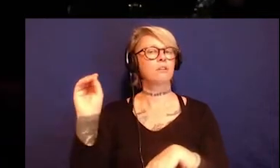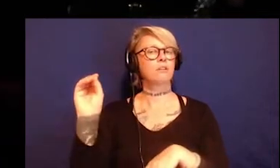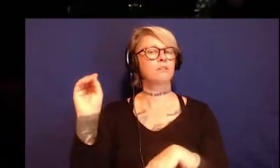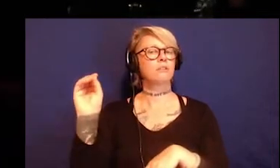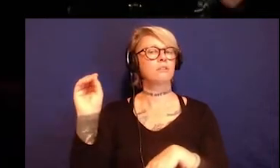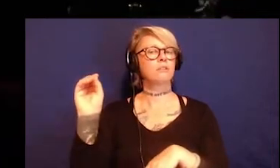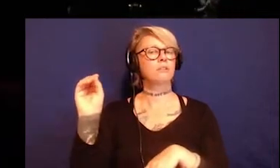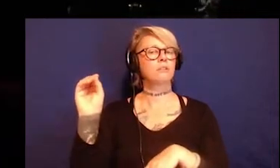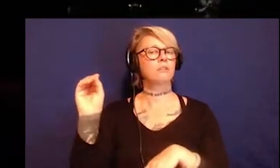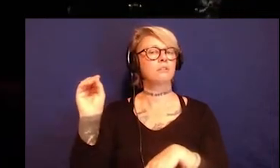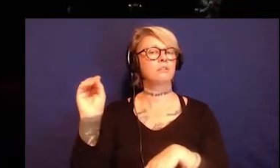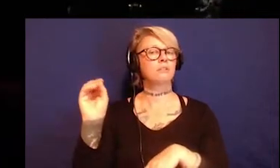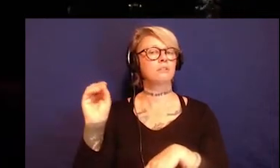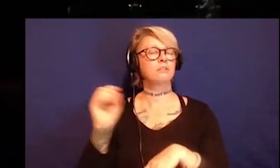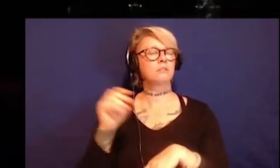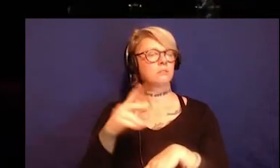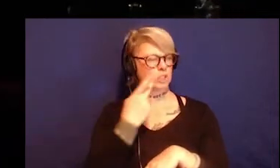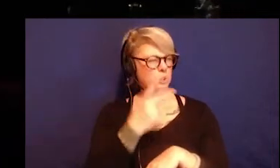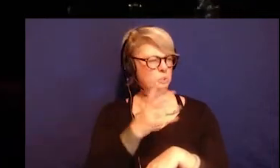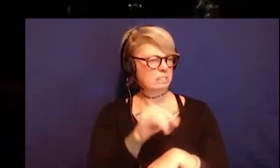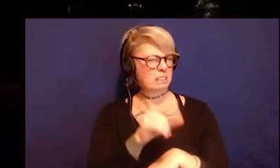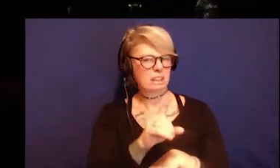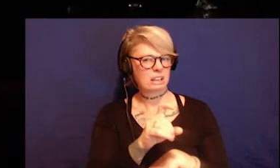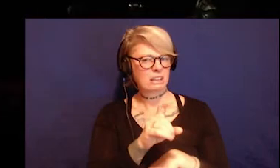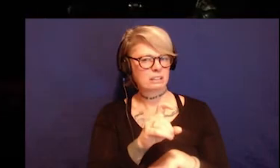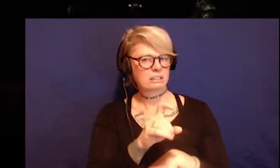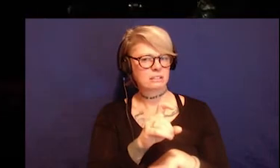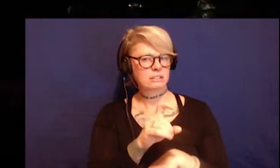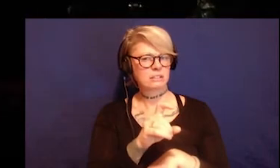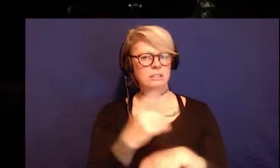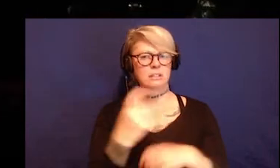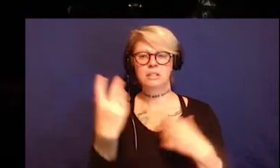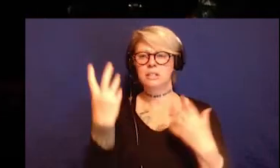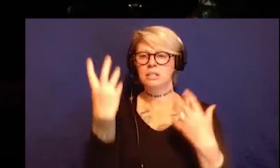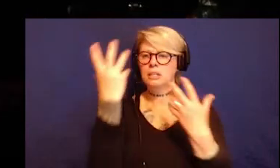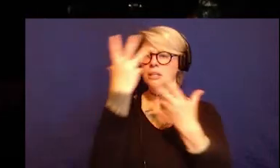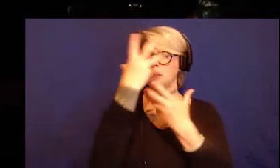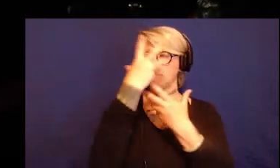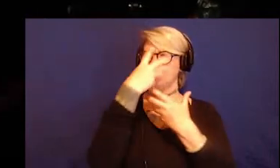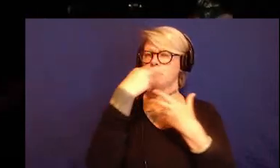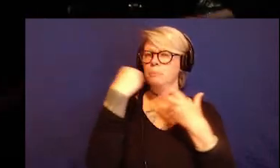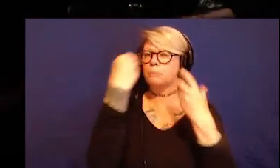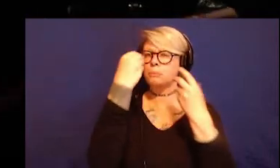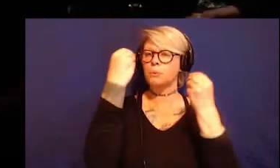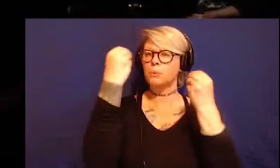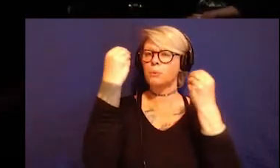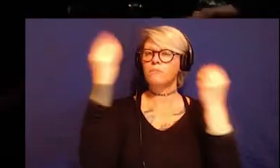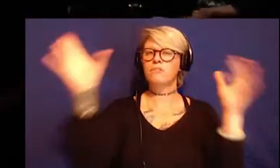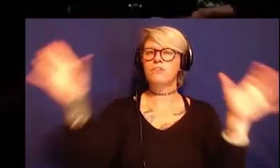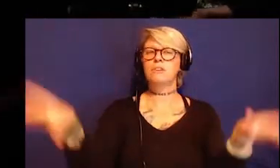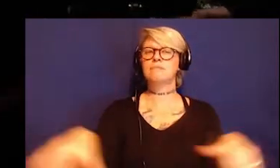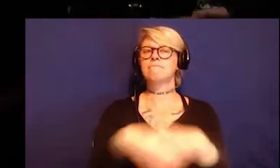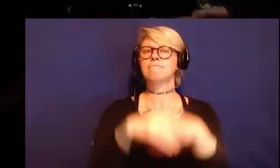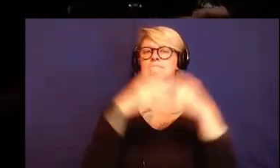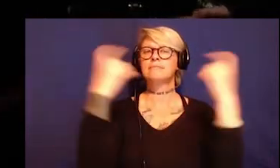Do you see that? This beautiful, peaceful ceremony celebrating the union of two people in love with each